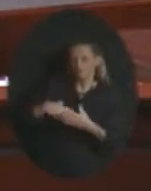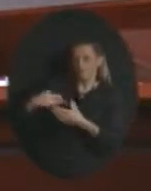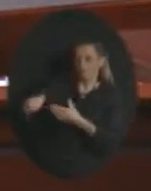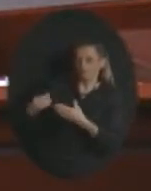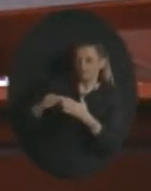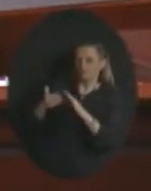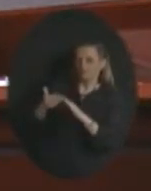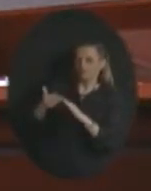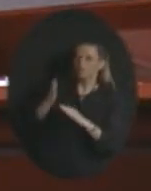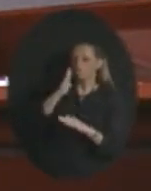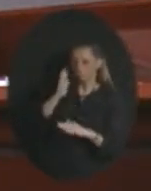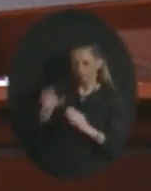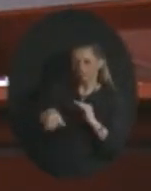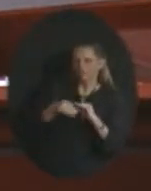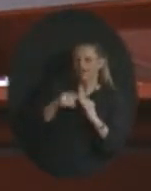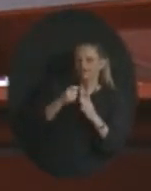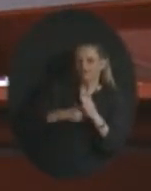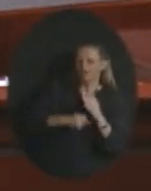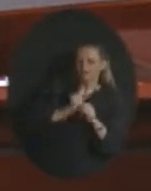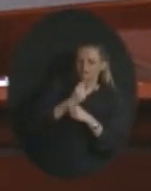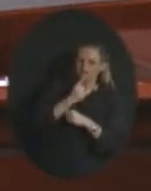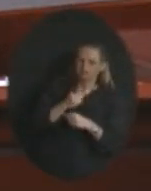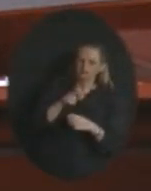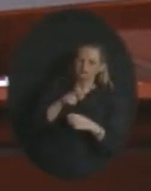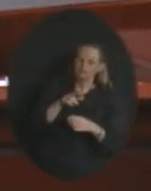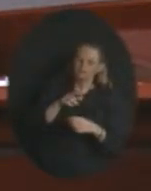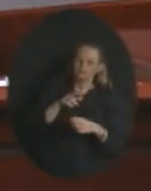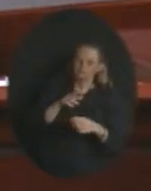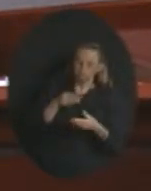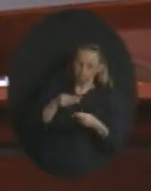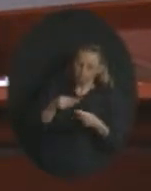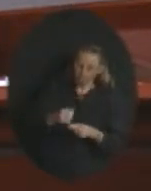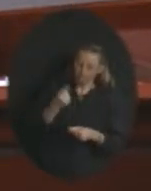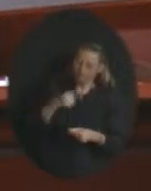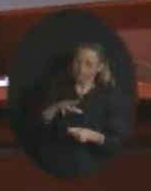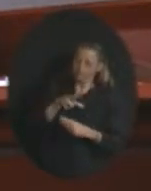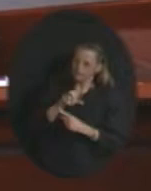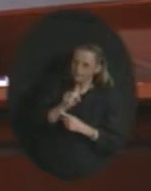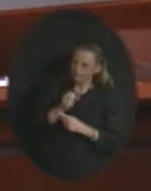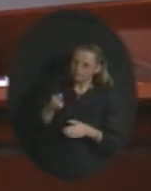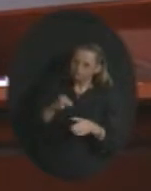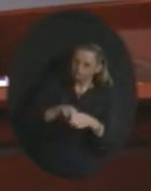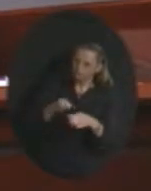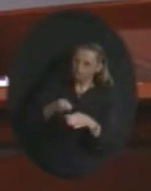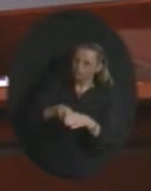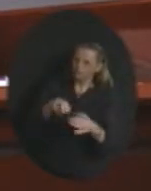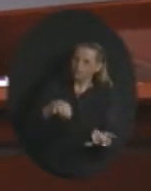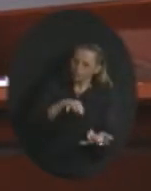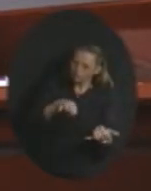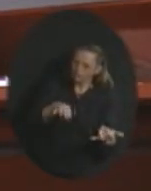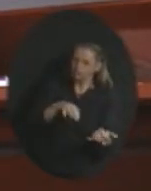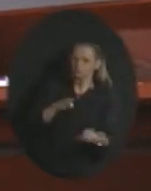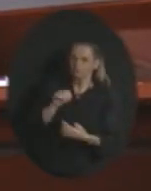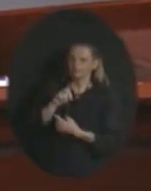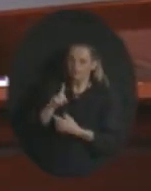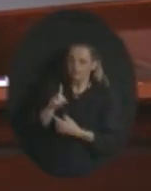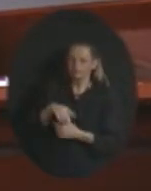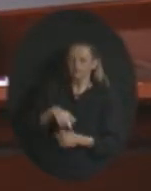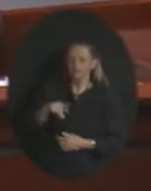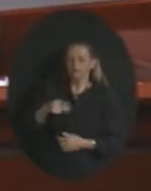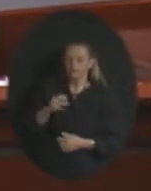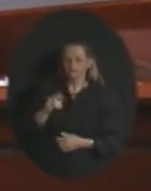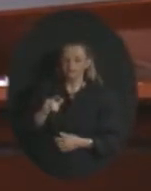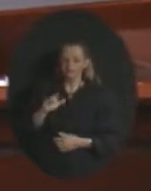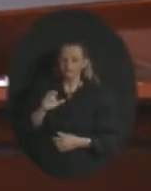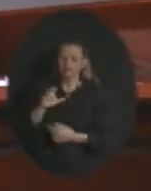we have some buses for the orchestra group, the band that plays, and so forth. Not to give Phil Clark up, but Phil Clark said we should